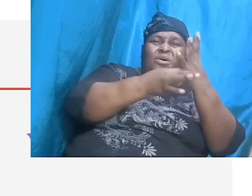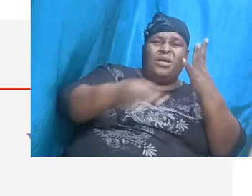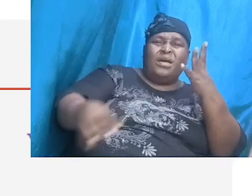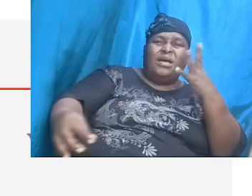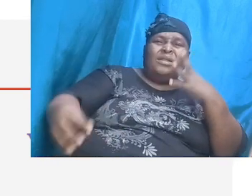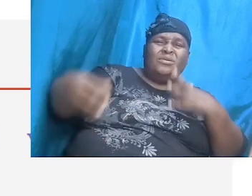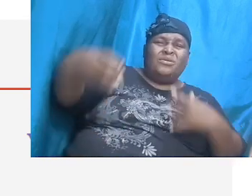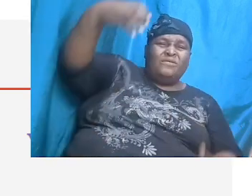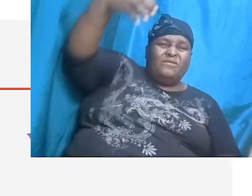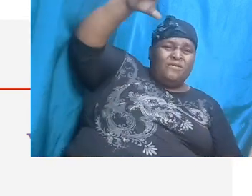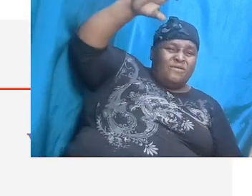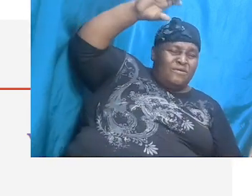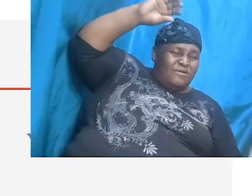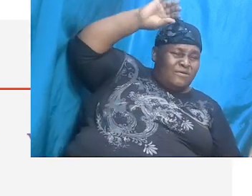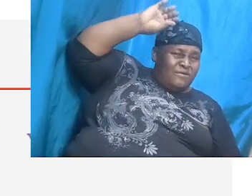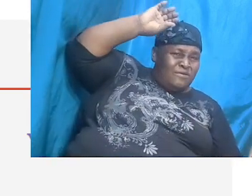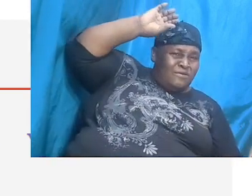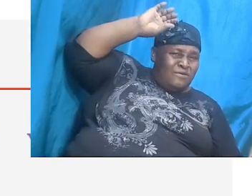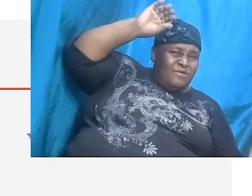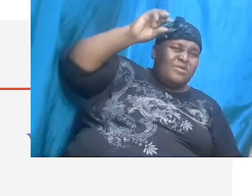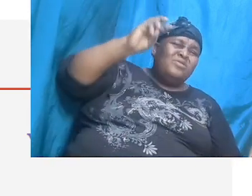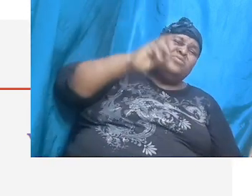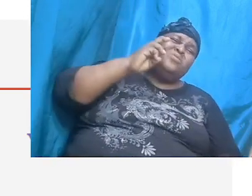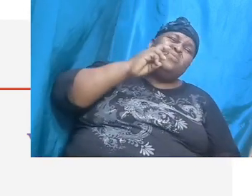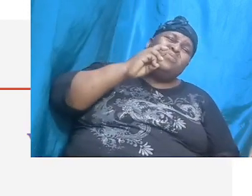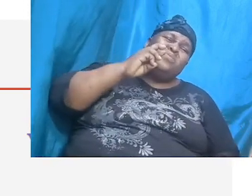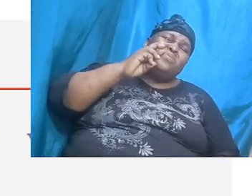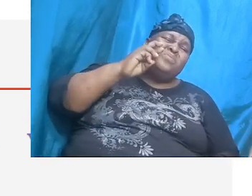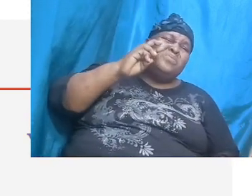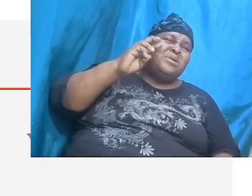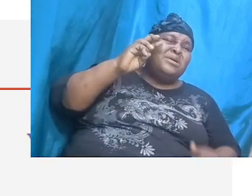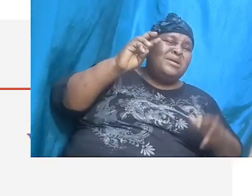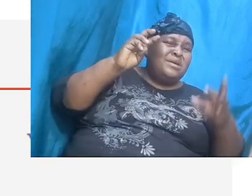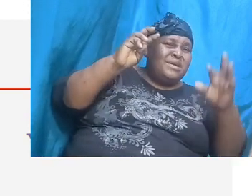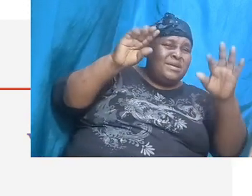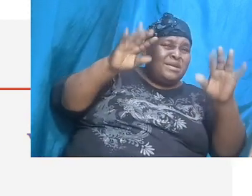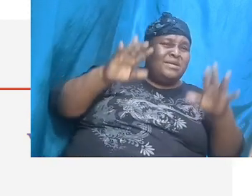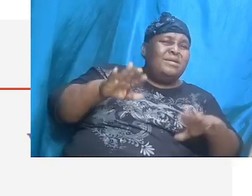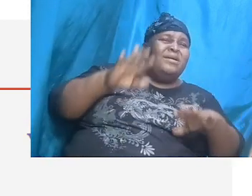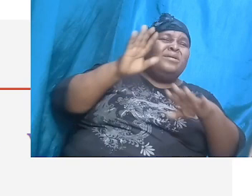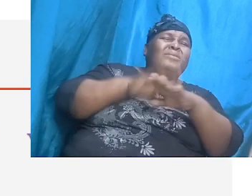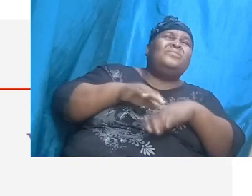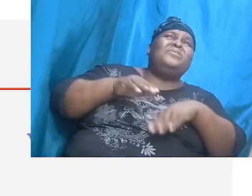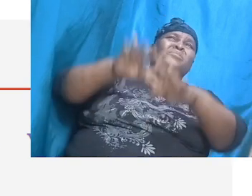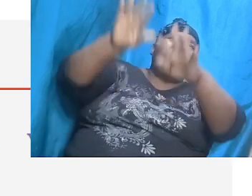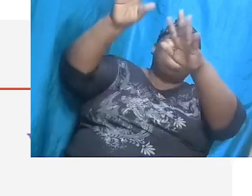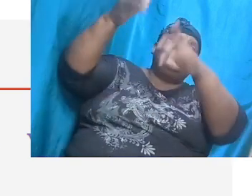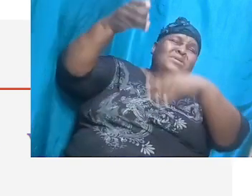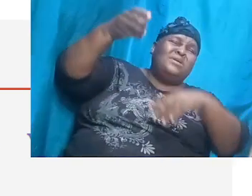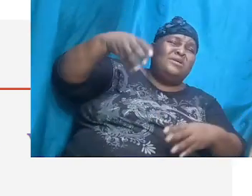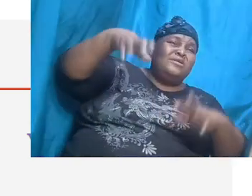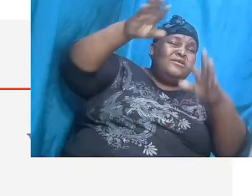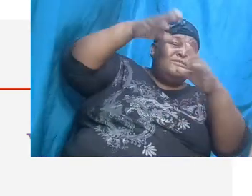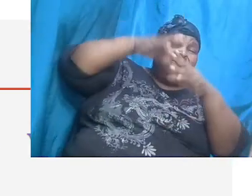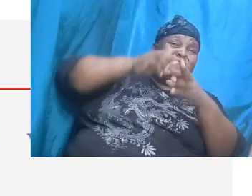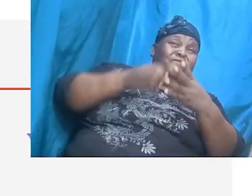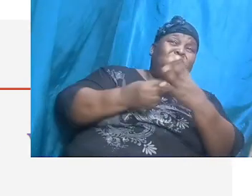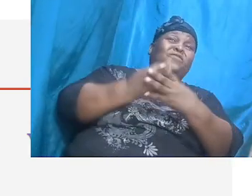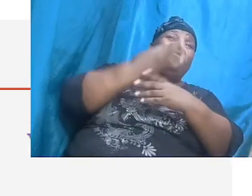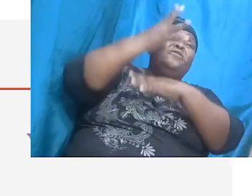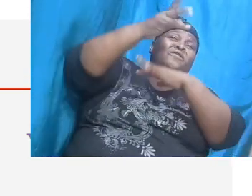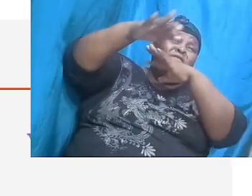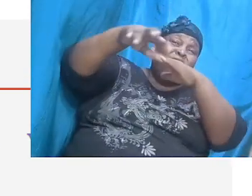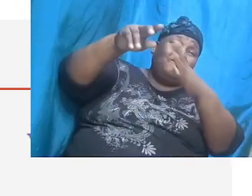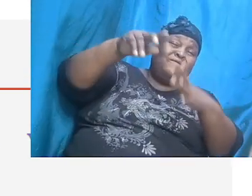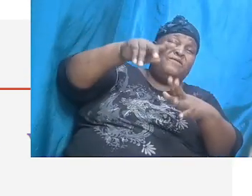In a similar way, the raindrops, because it was so rainy upon the Mount of Hermon, it would flow from the top of the mountain